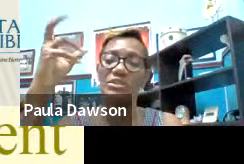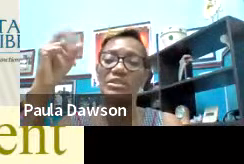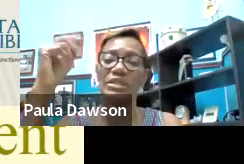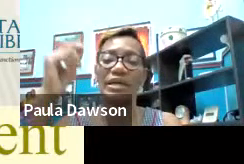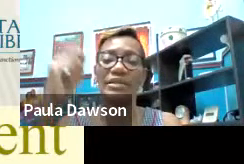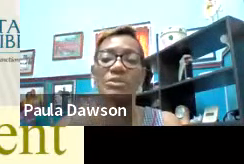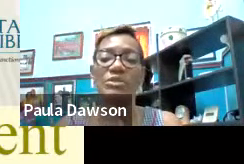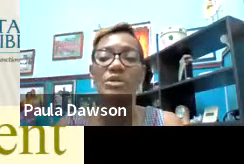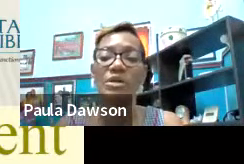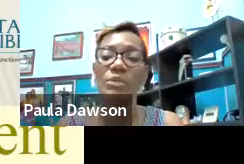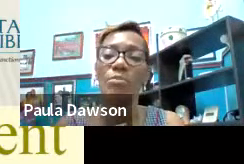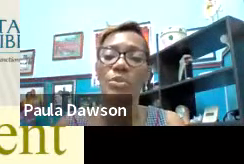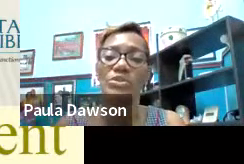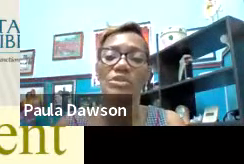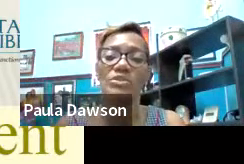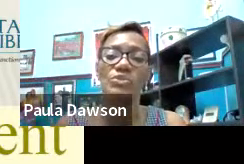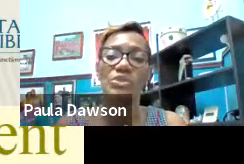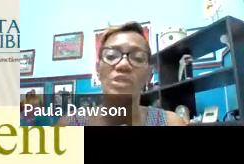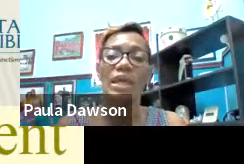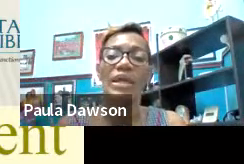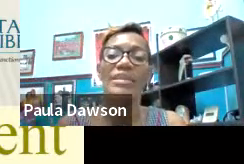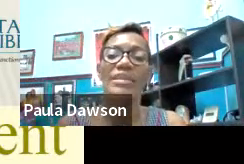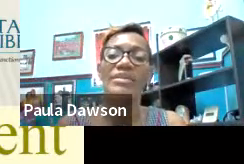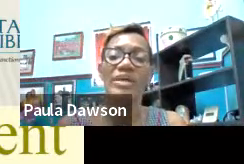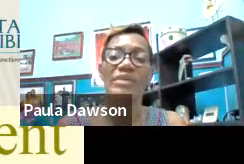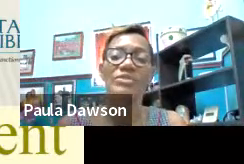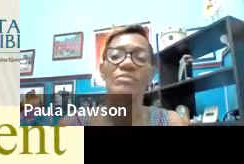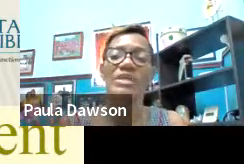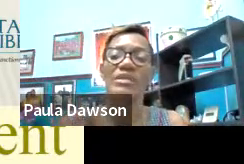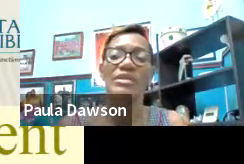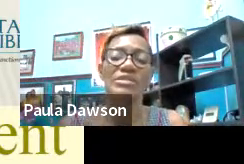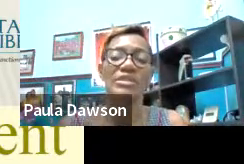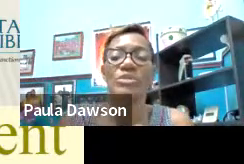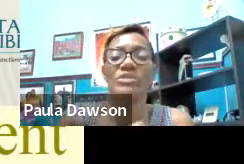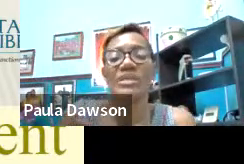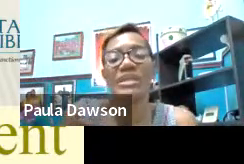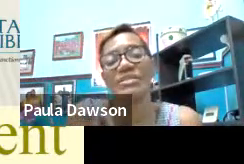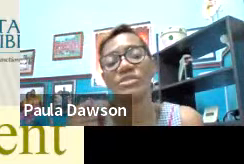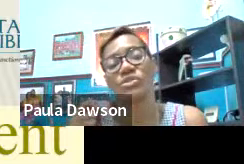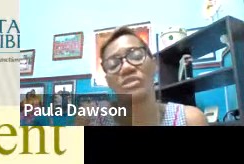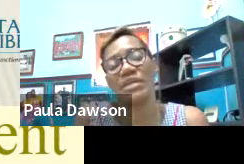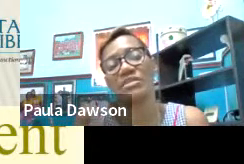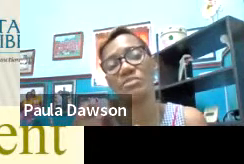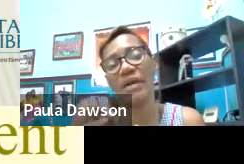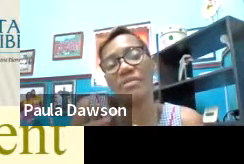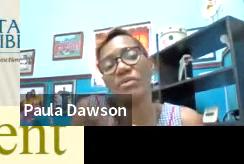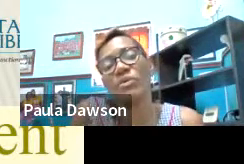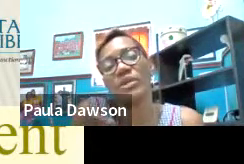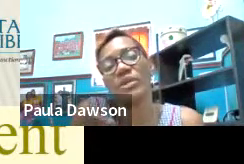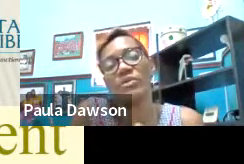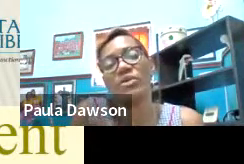Botox, especially in the hand. I'm going to talk about Botox use. And then you have some medications that we put inside the spinal cord area called